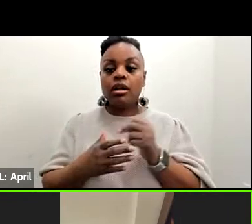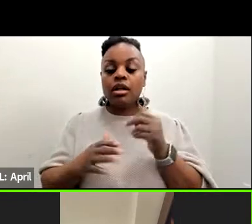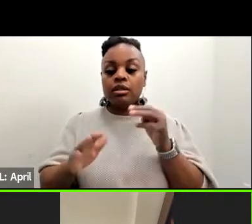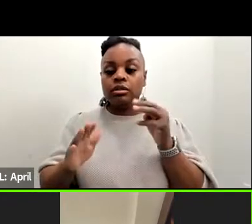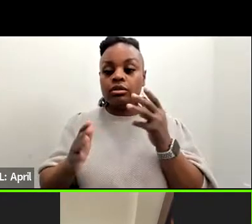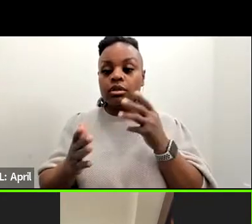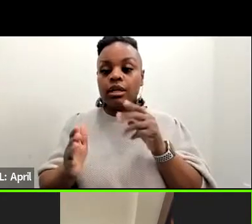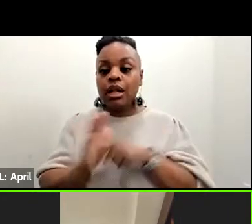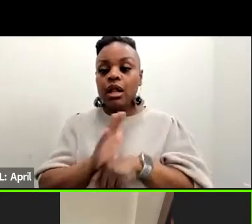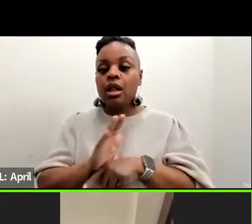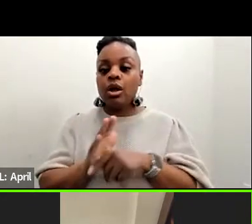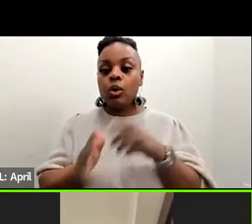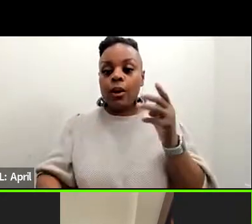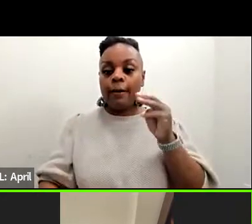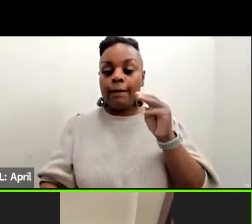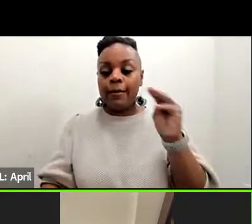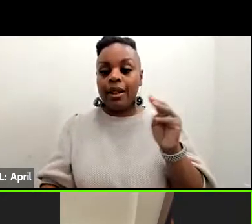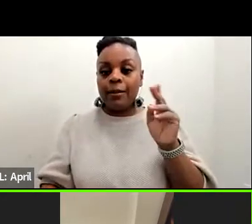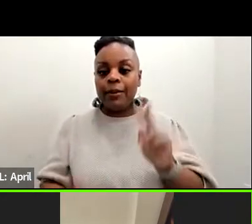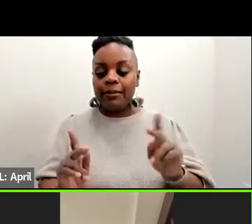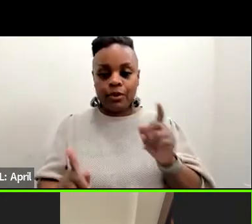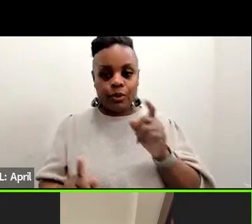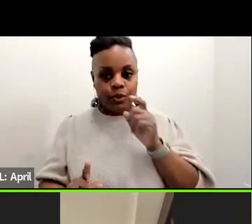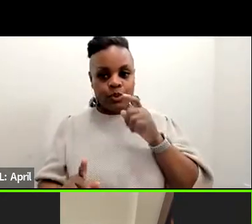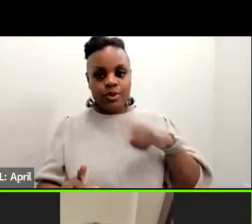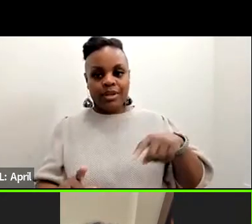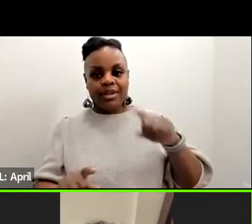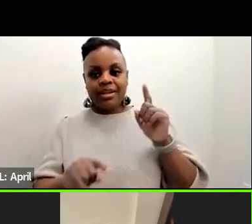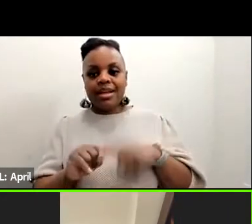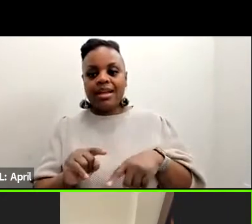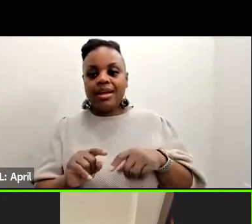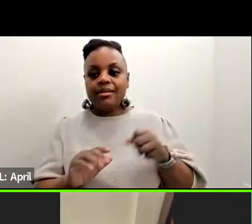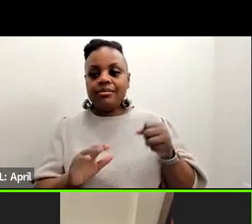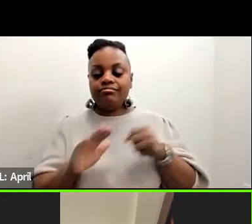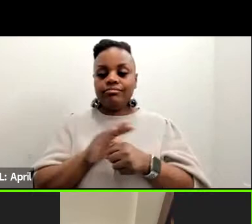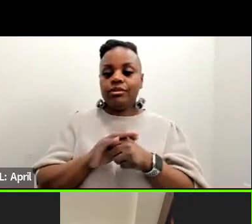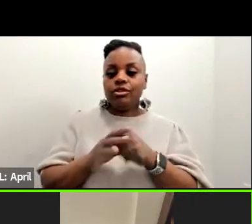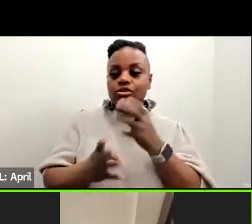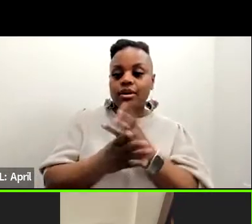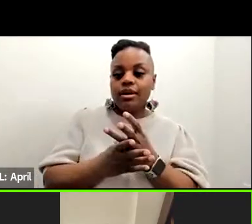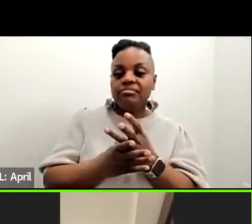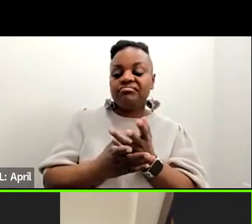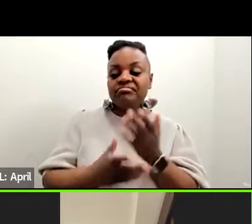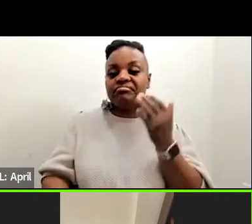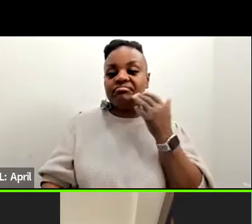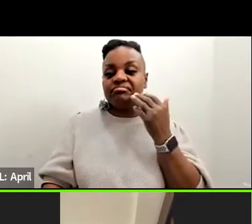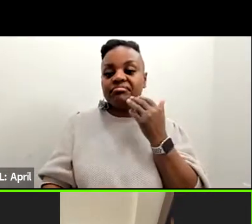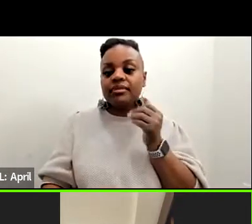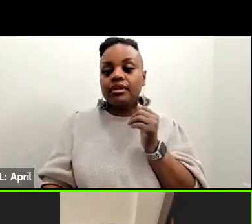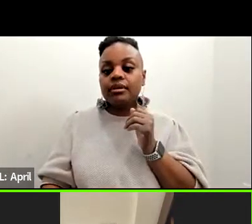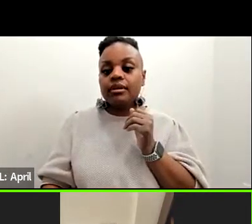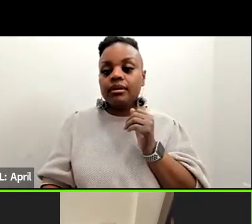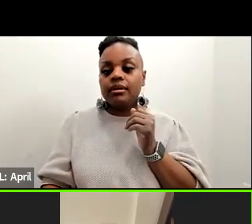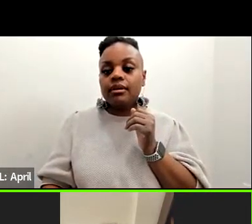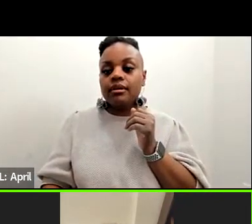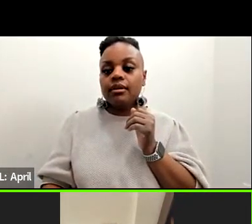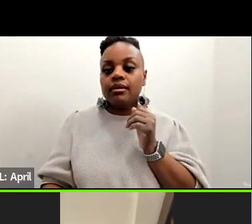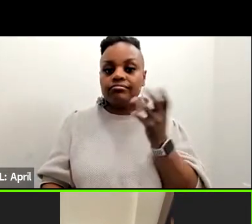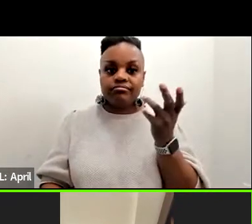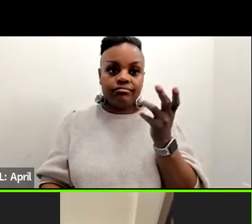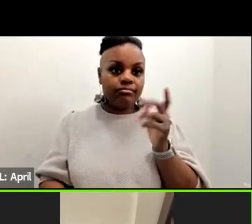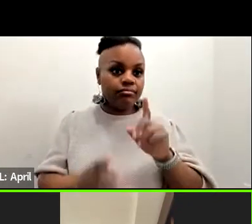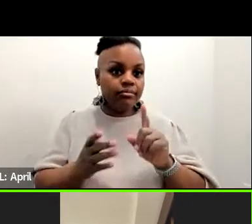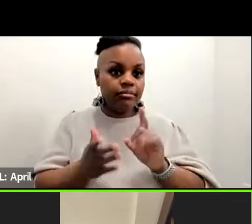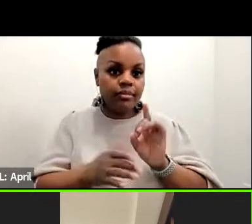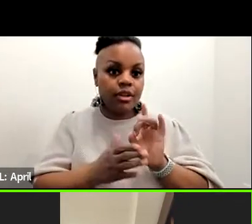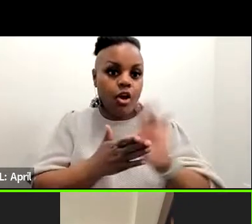and put into exile and those who had been victims to violence are mostly the consequential members who are very well